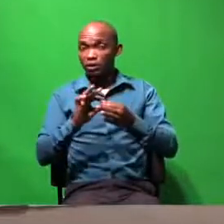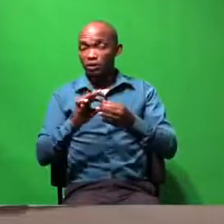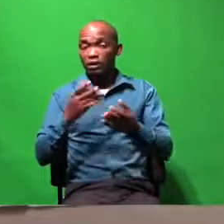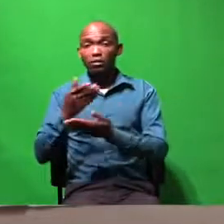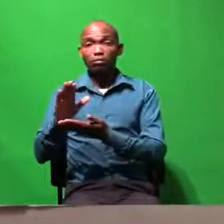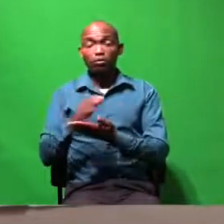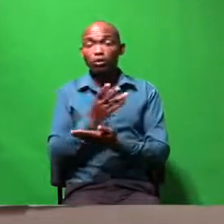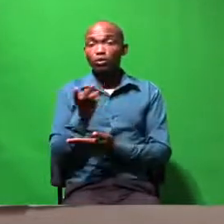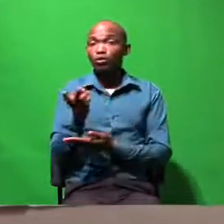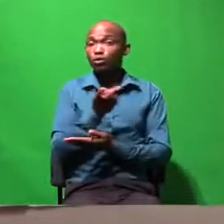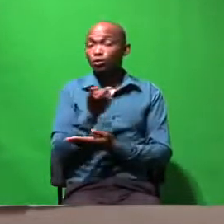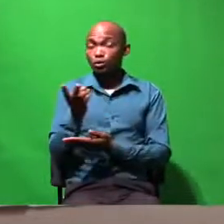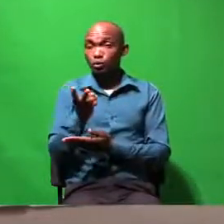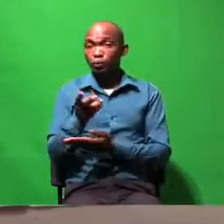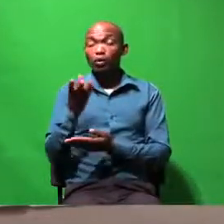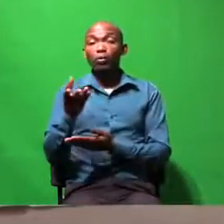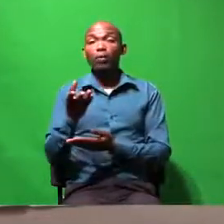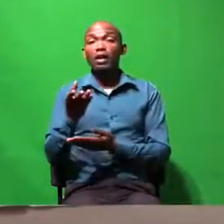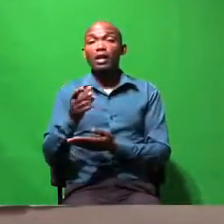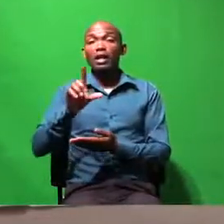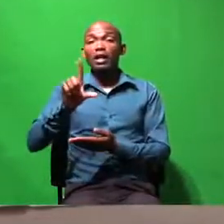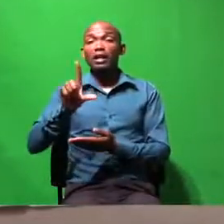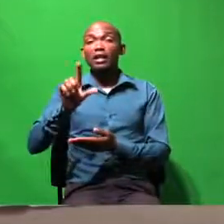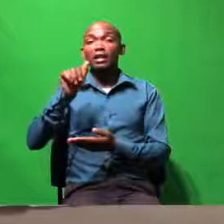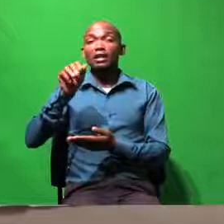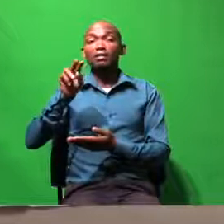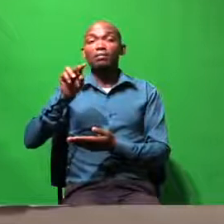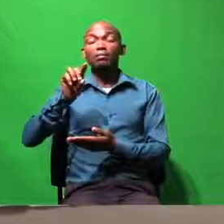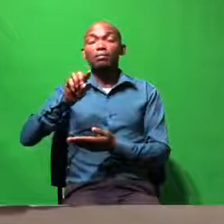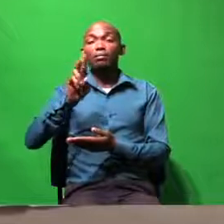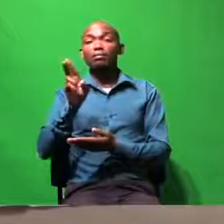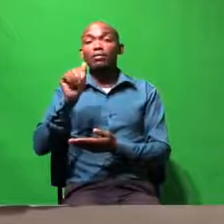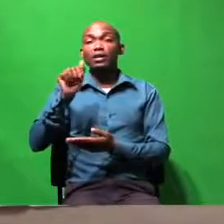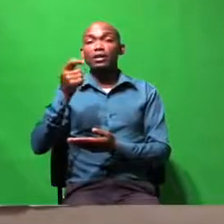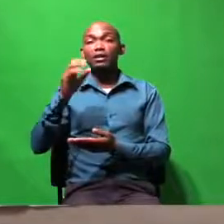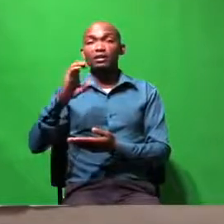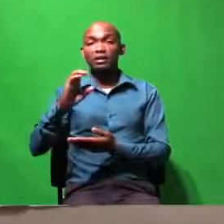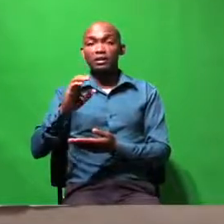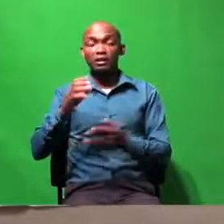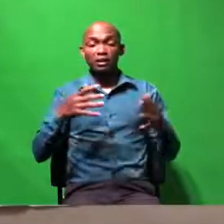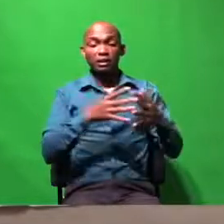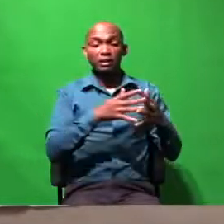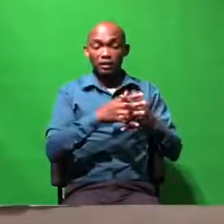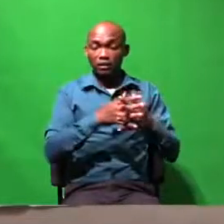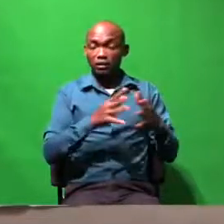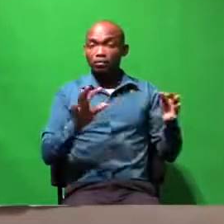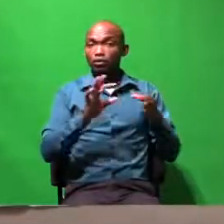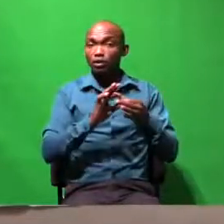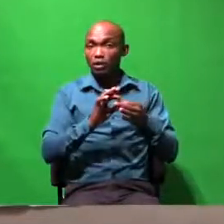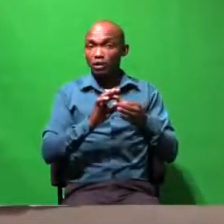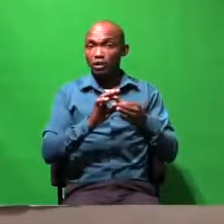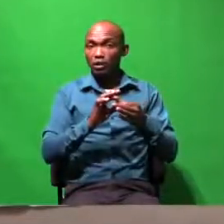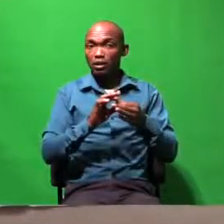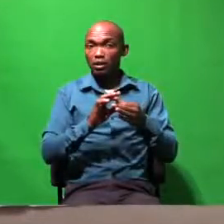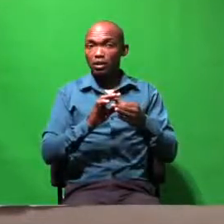two systems. Where does lymphatic system join with the blood circulatory system? At the